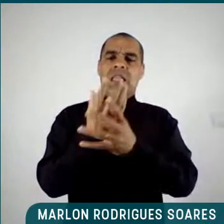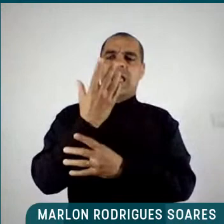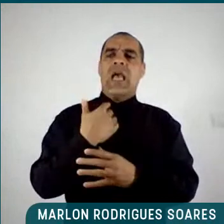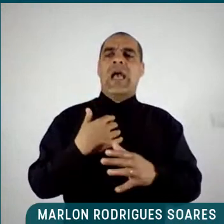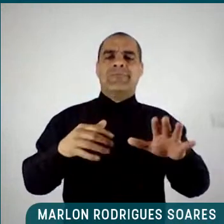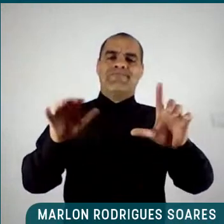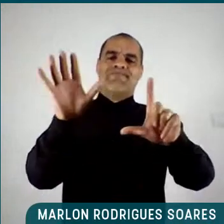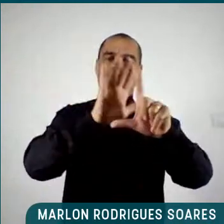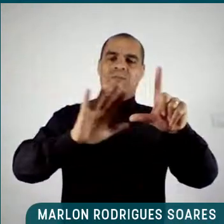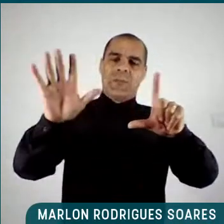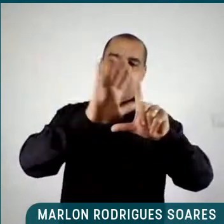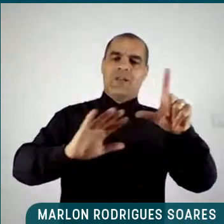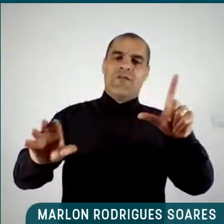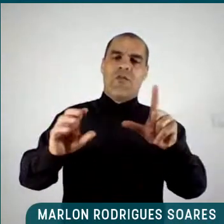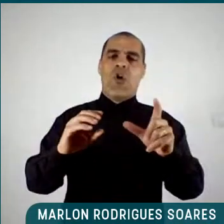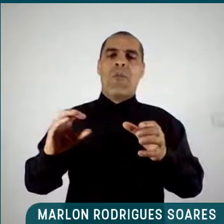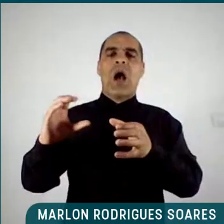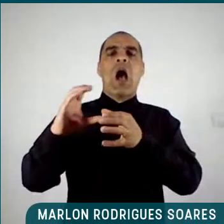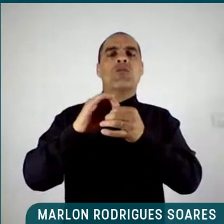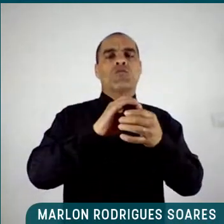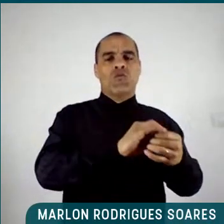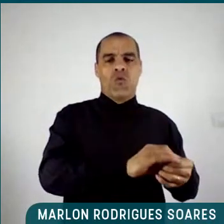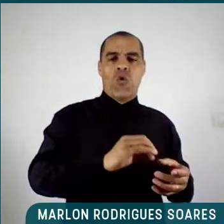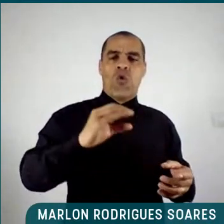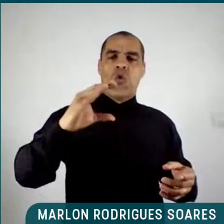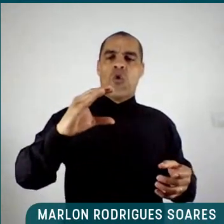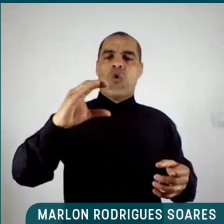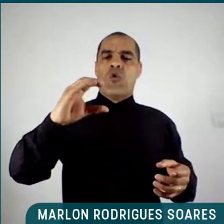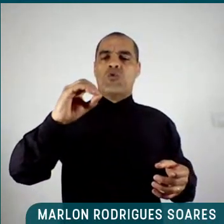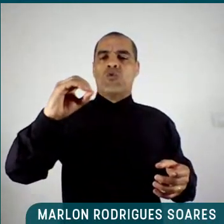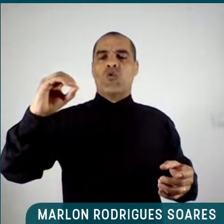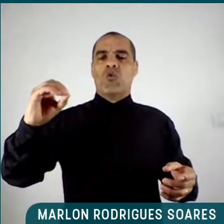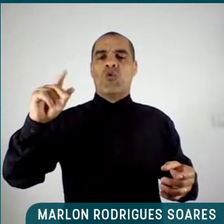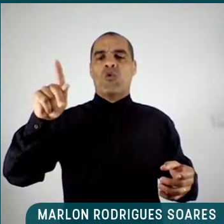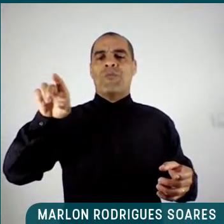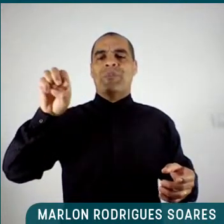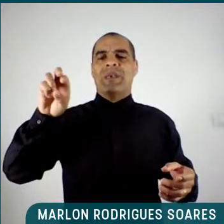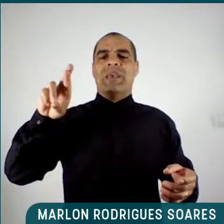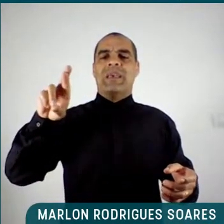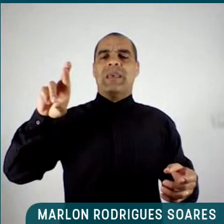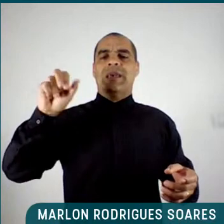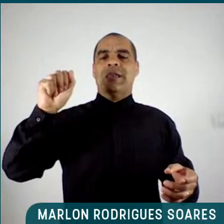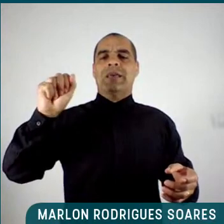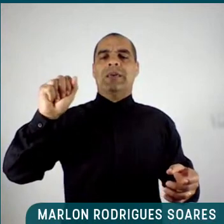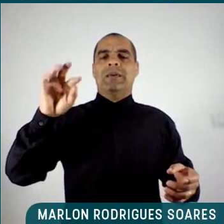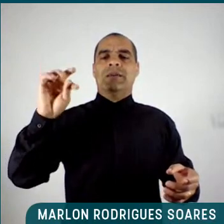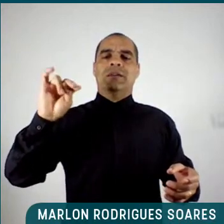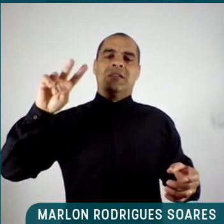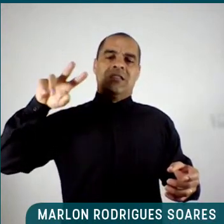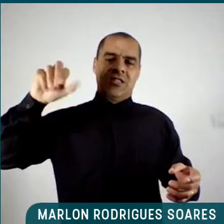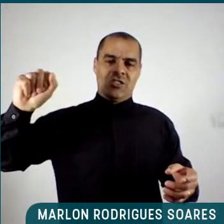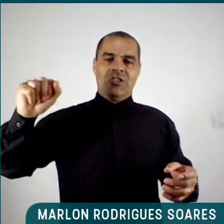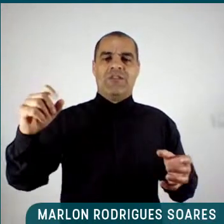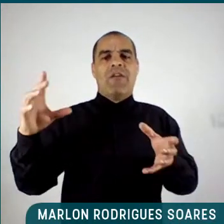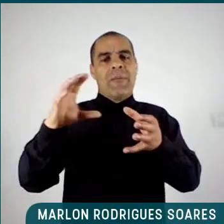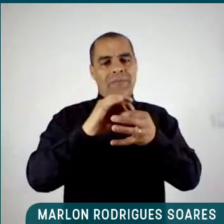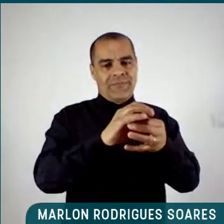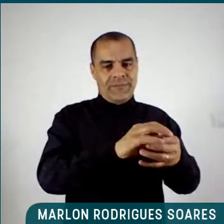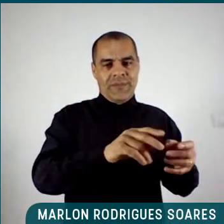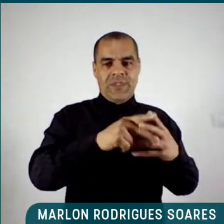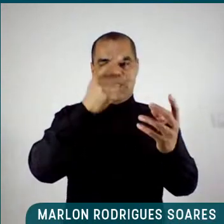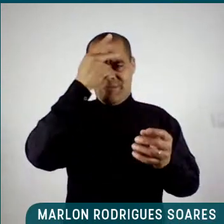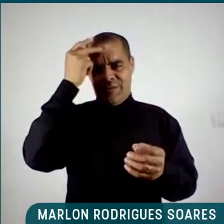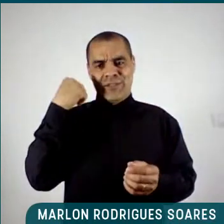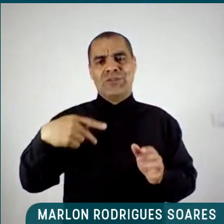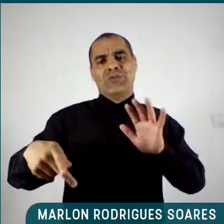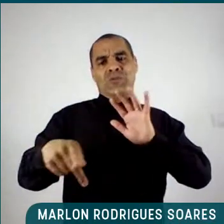perhaps we should co-criadoras, create some por mais co-op que seja difícil platforms where trazer para o people código. No have Brasil, a some gente precisa ownership. lembrar das leis In do Brasil. Brazil, we talk about Então, that. We